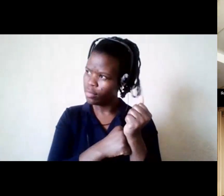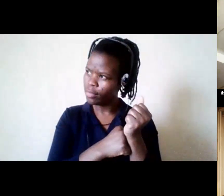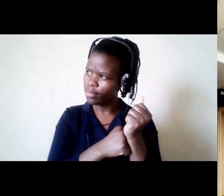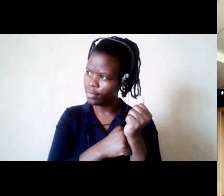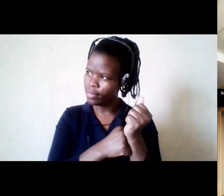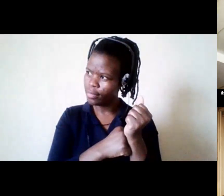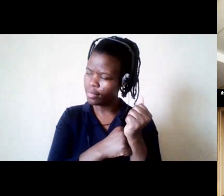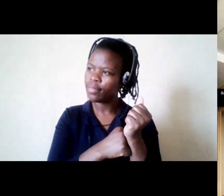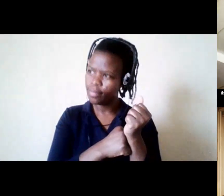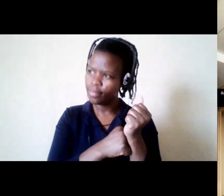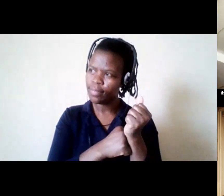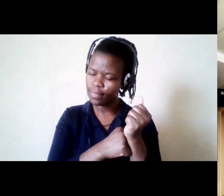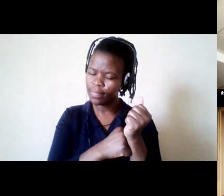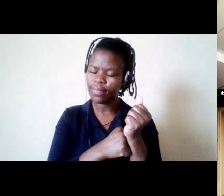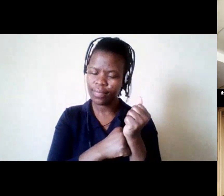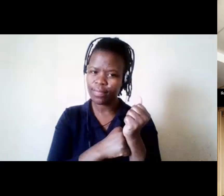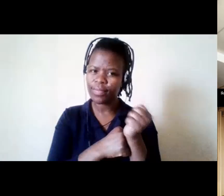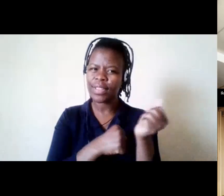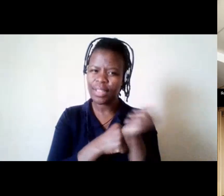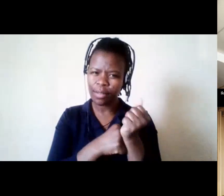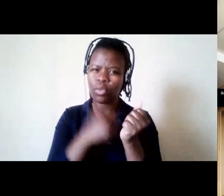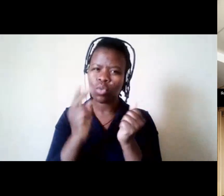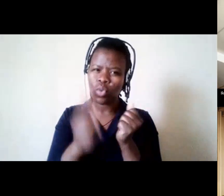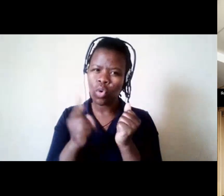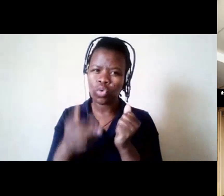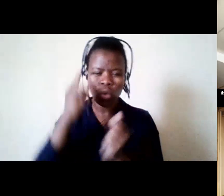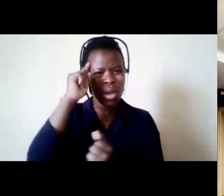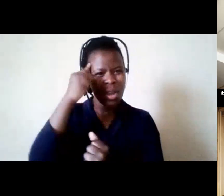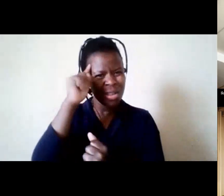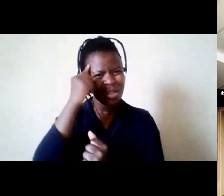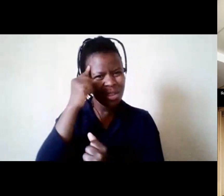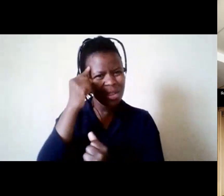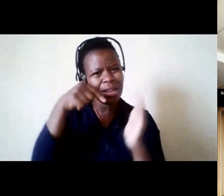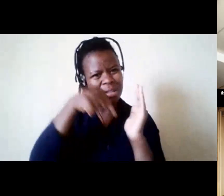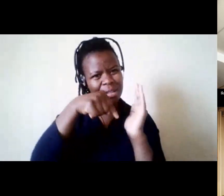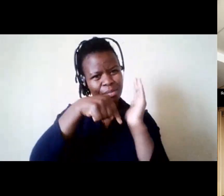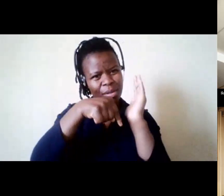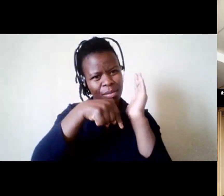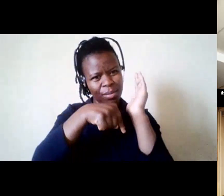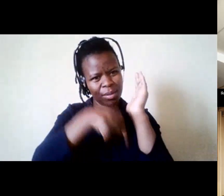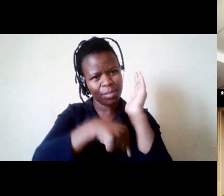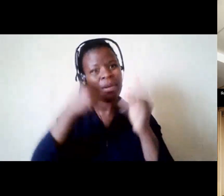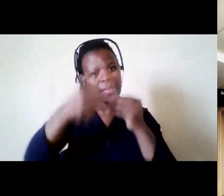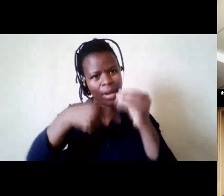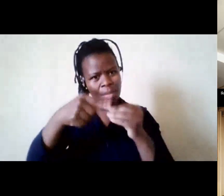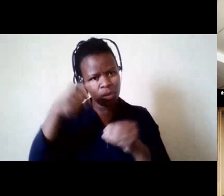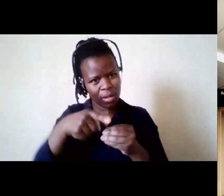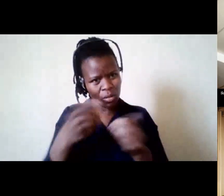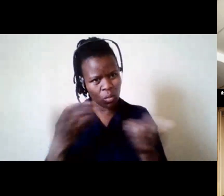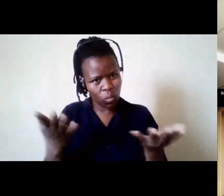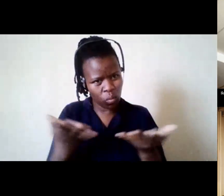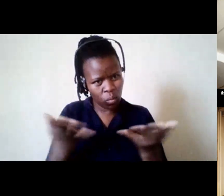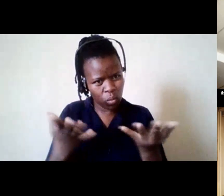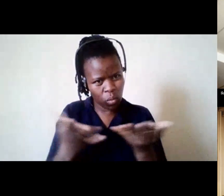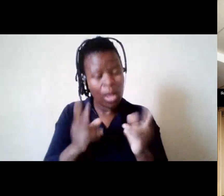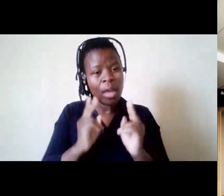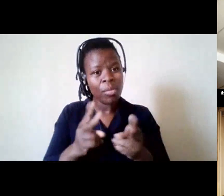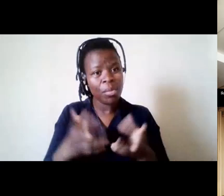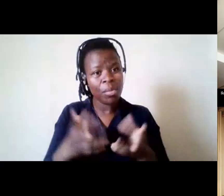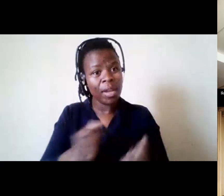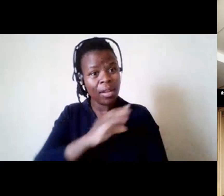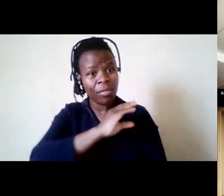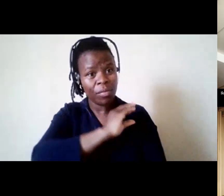Chantal, I'm also thinking deep about this, especially on people with disabilities,